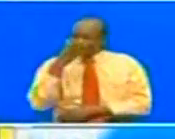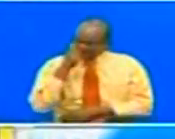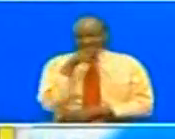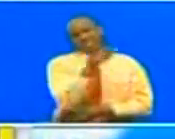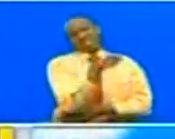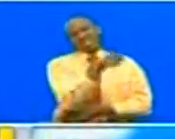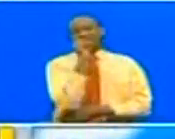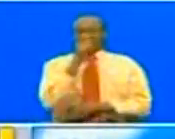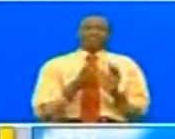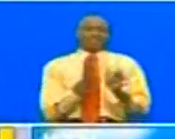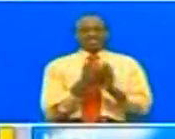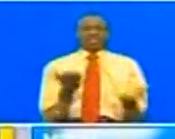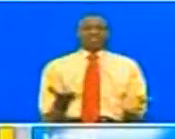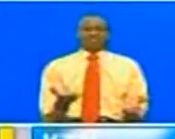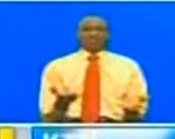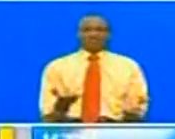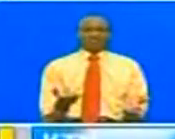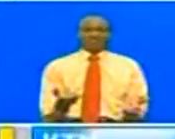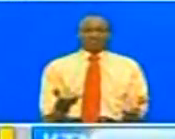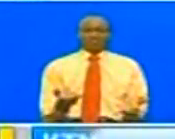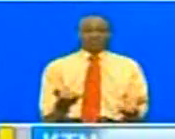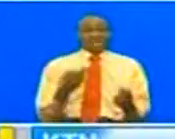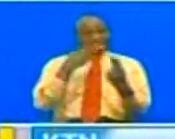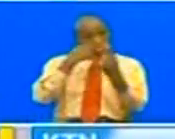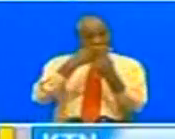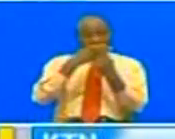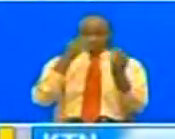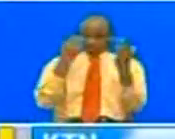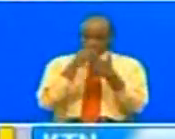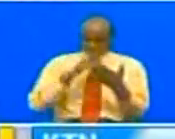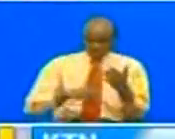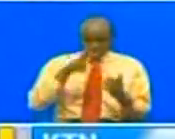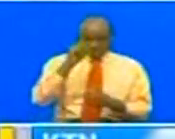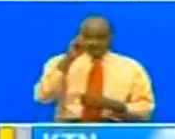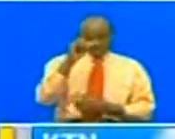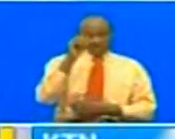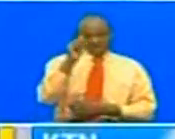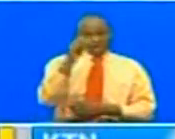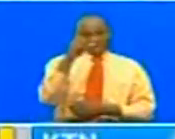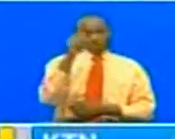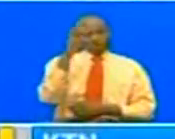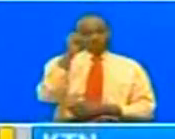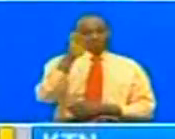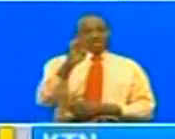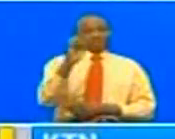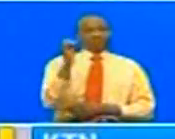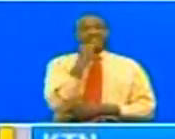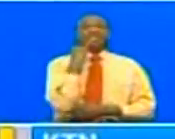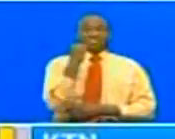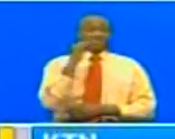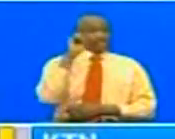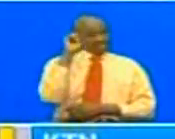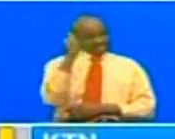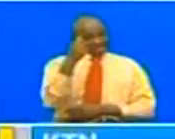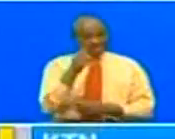hostile northern part of our country. The hashtag we're using tonight is Nadome is Kenya, which is indeed Nadome is